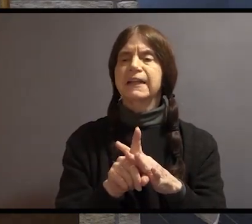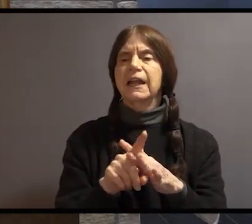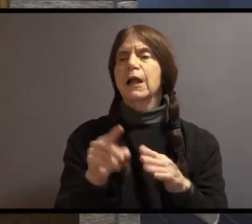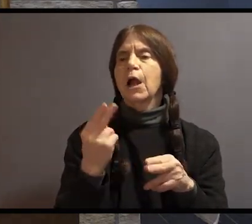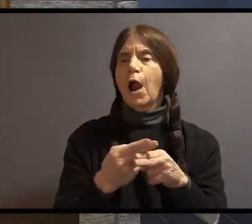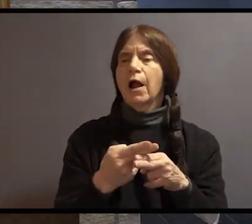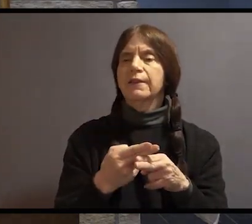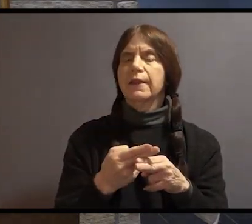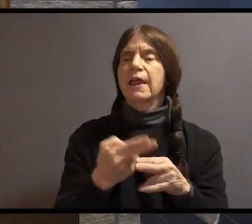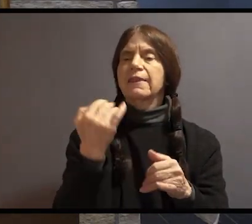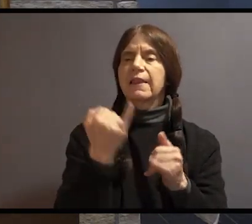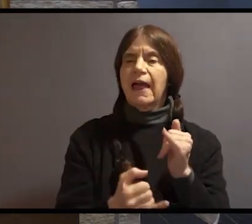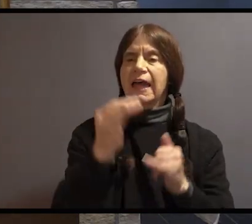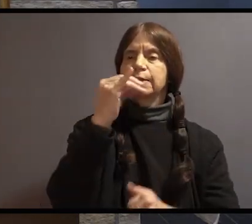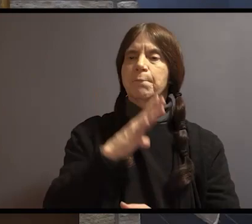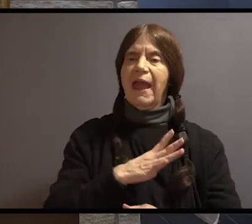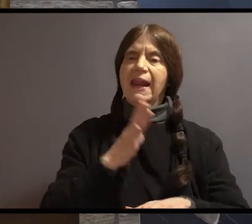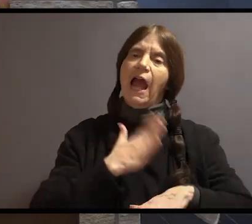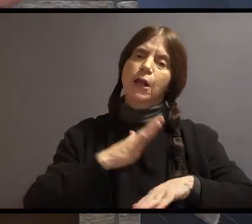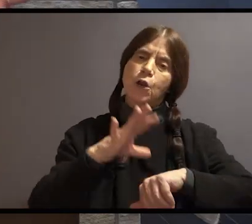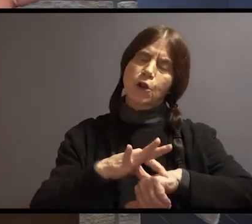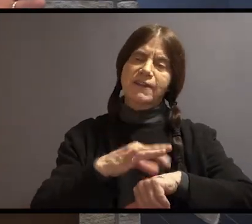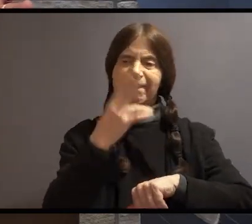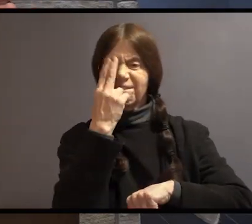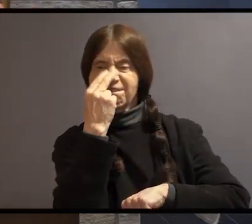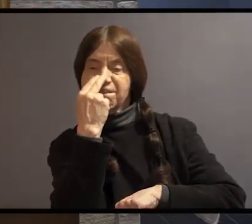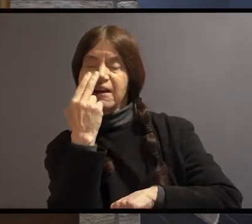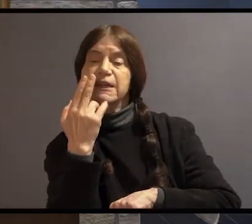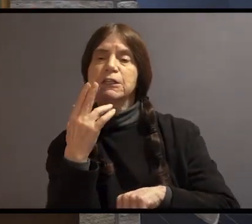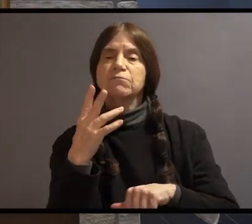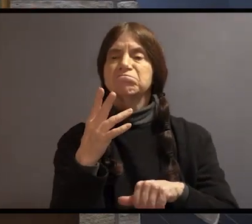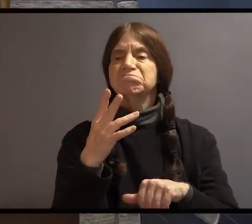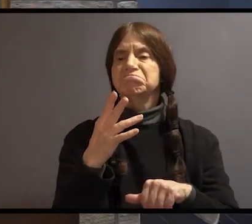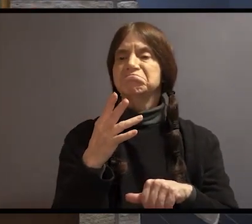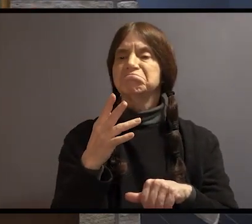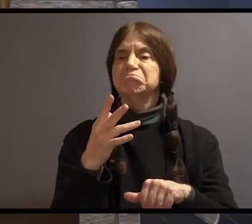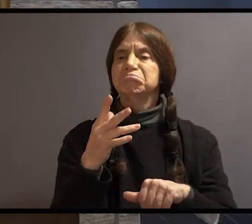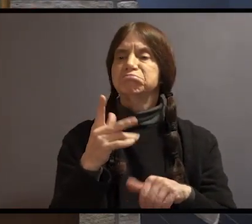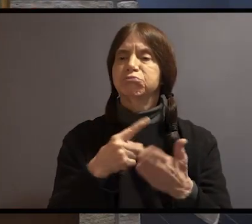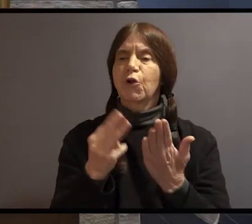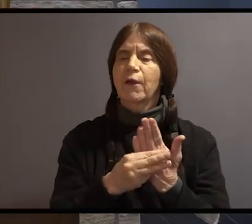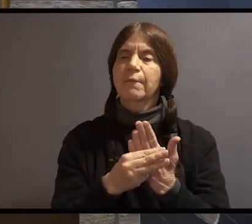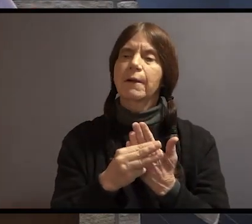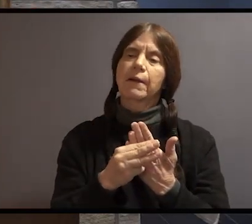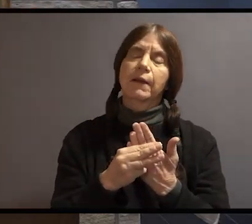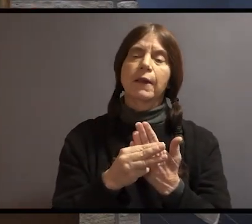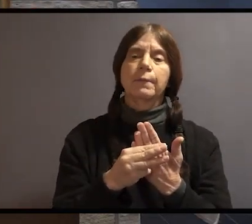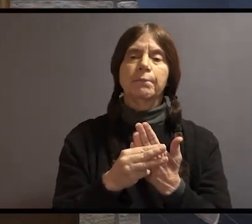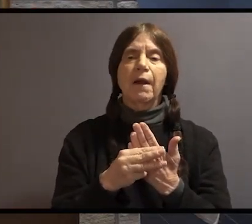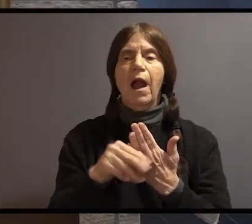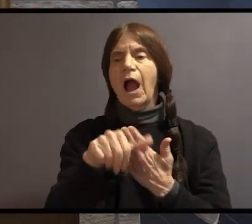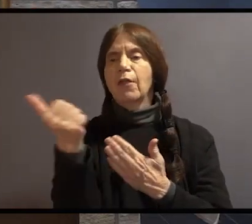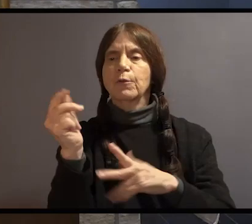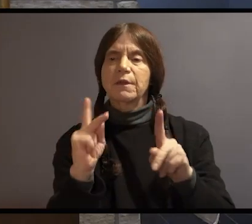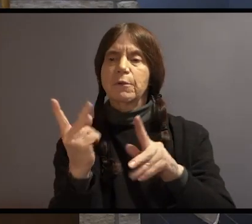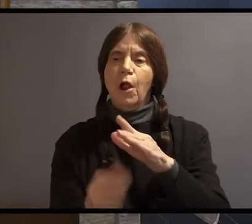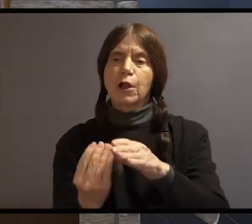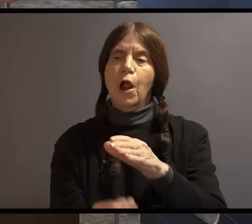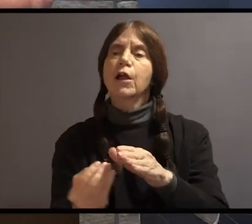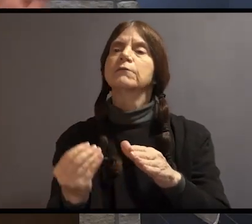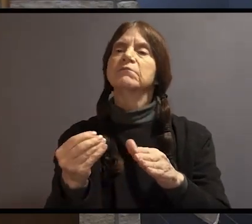is a comedy about a man who found himself living in a world where everyone else had disappeared, was